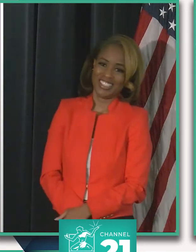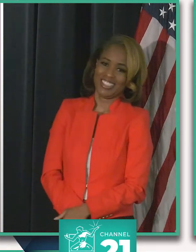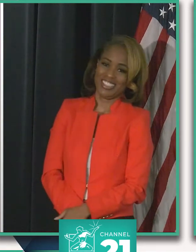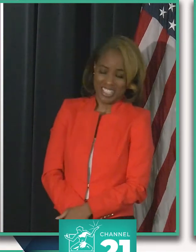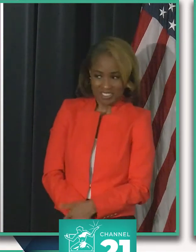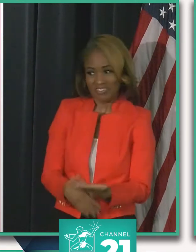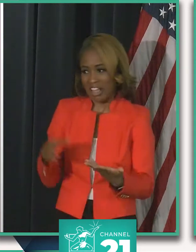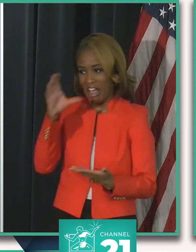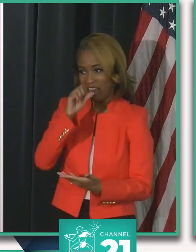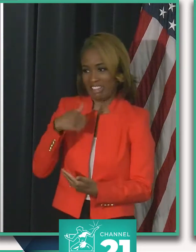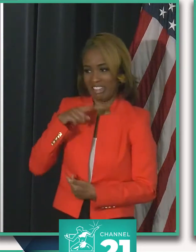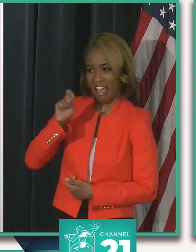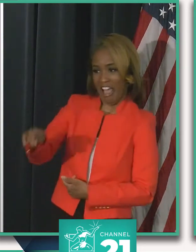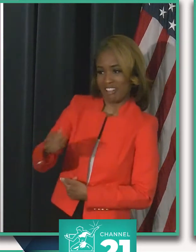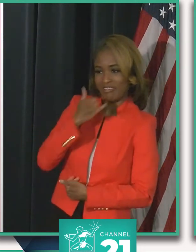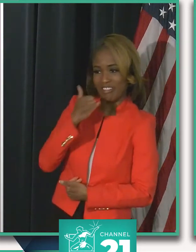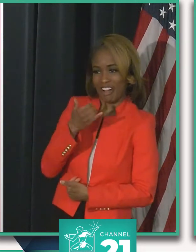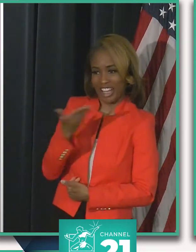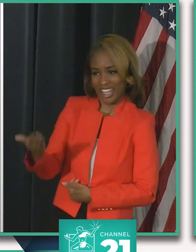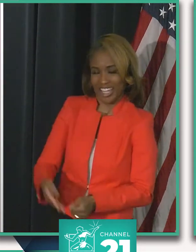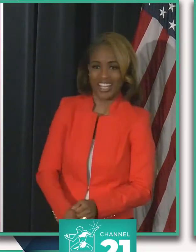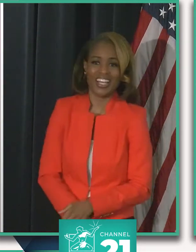I guess I asked the wrong question.